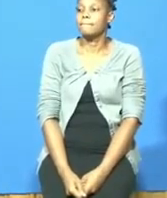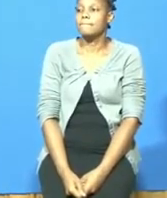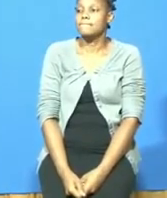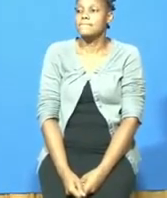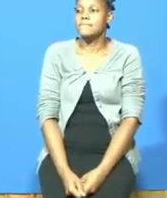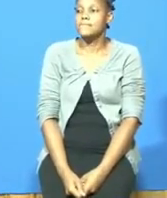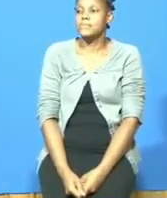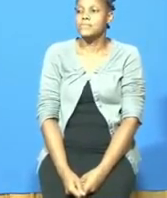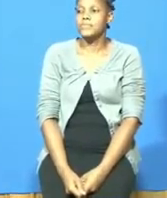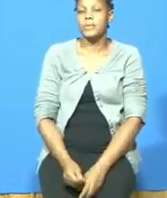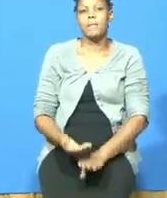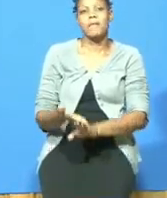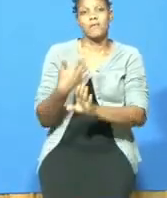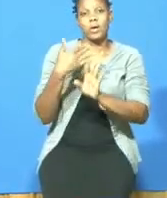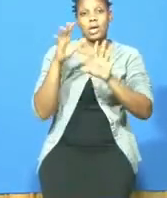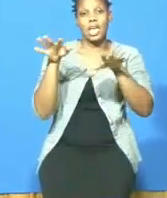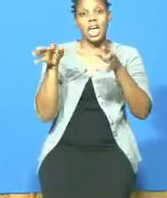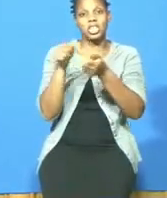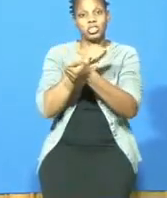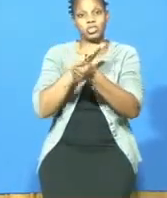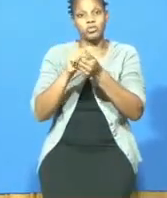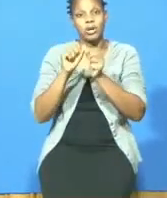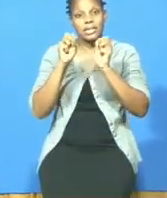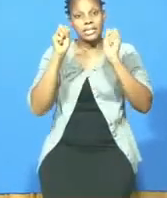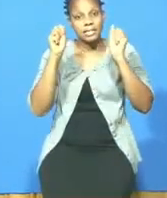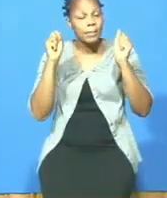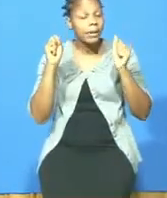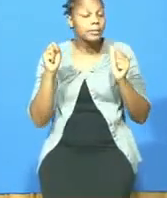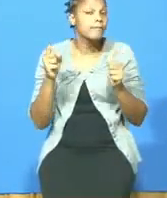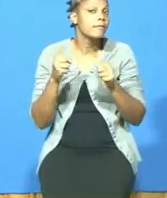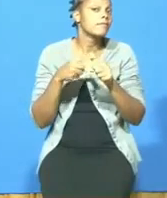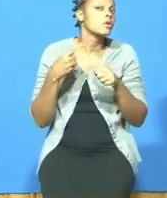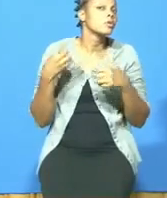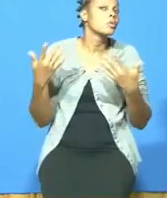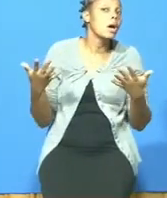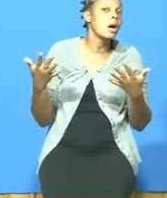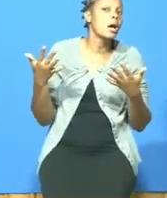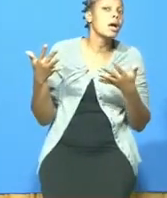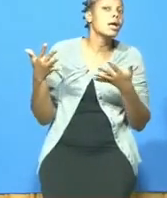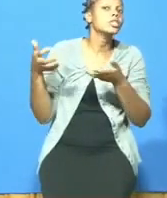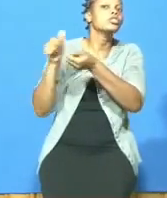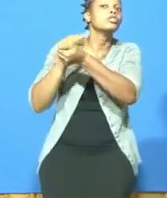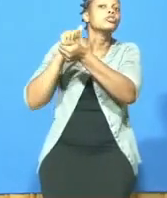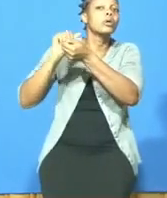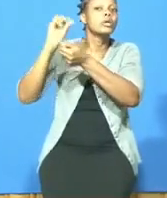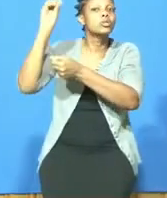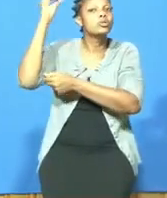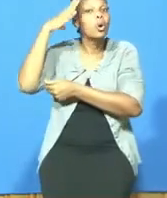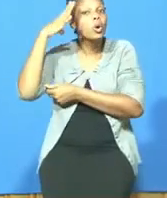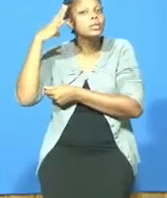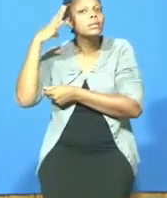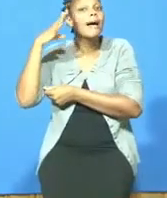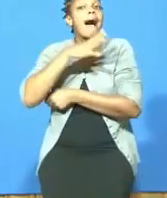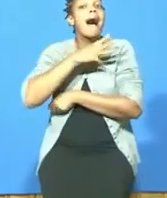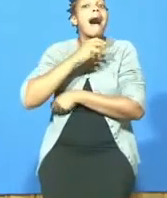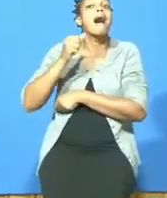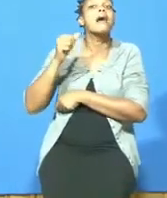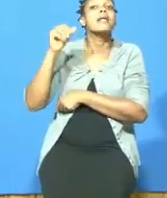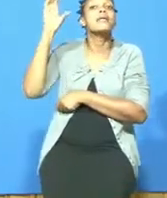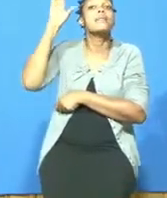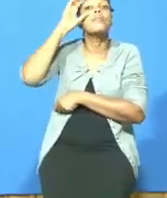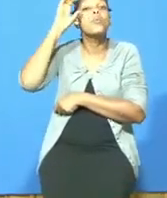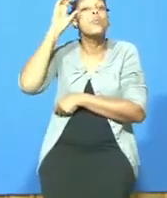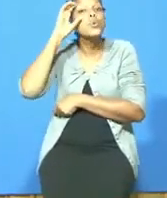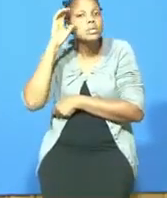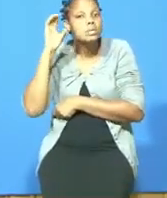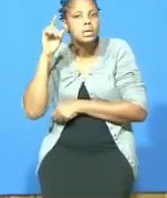Before you can get rid of the Sabbath, you have to first get rid of the sun and the moon.